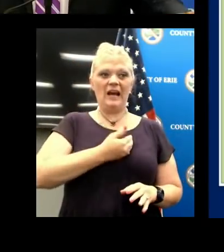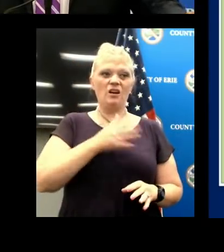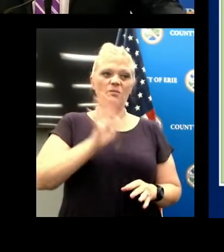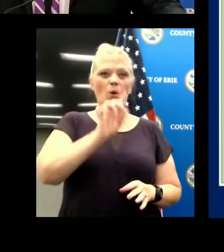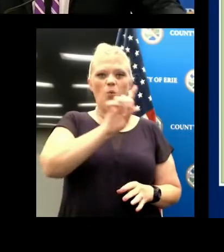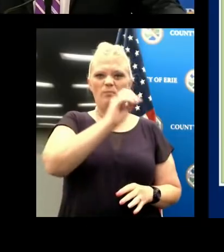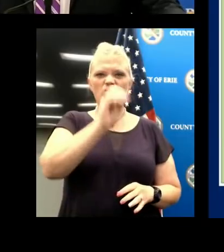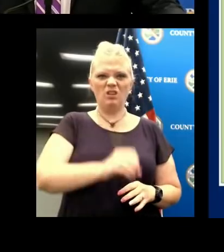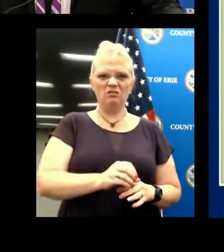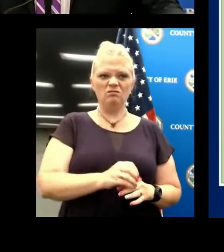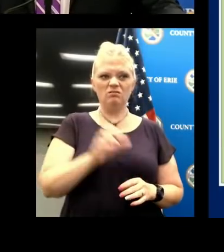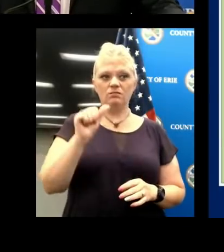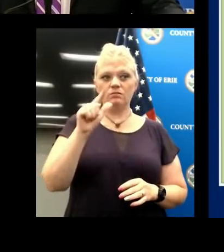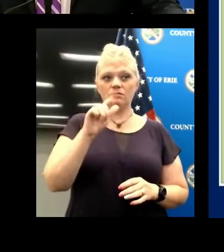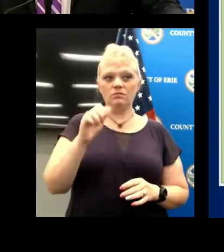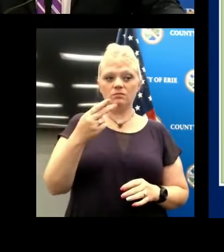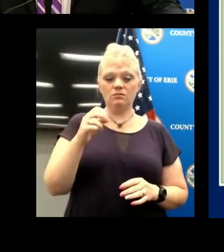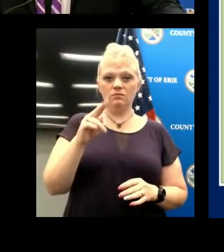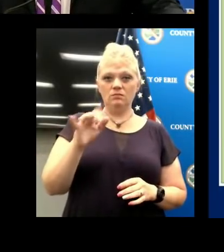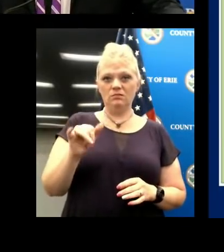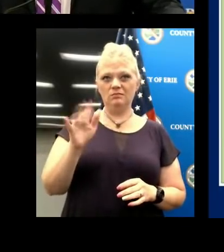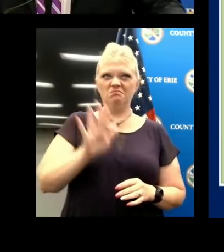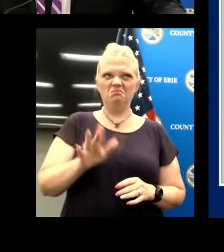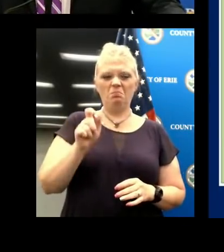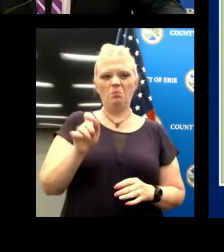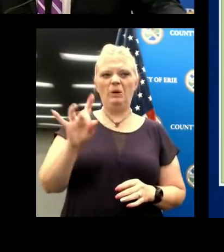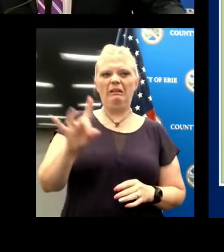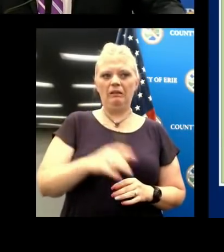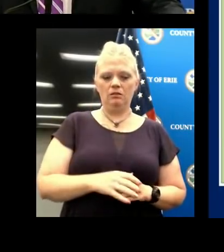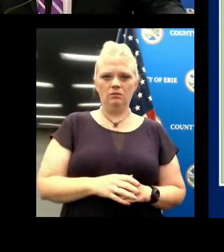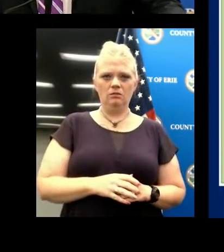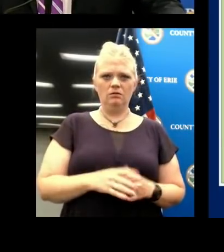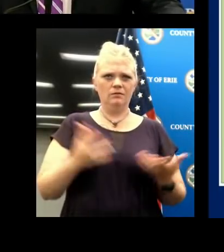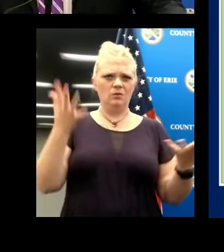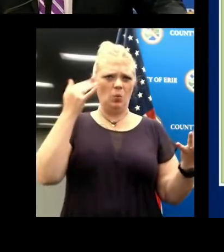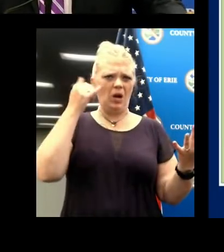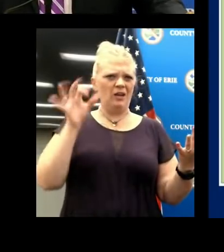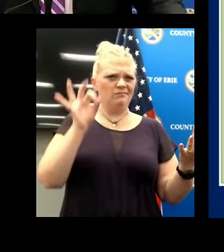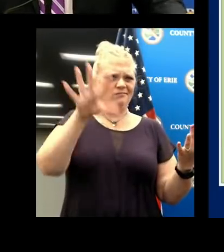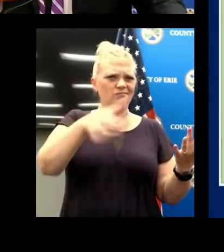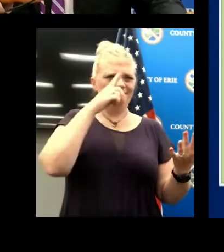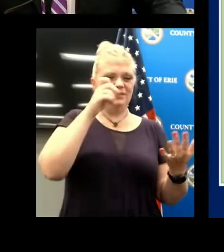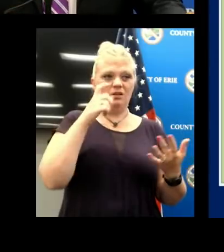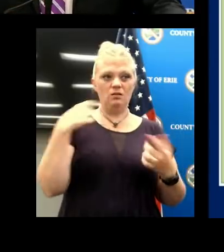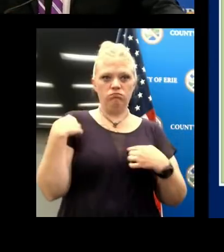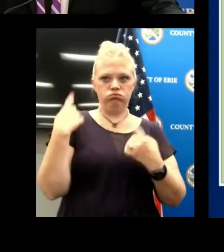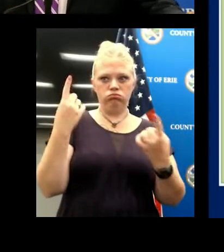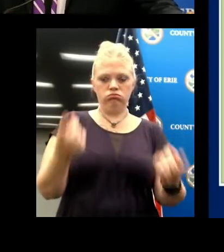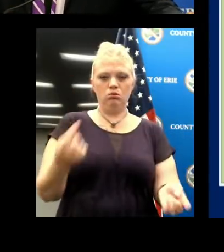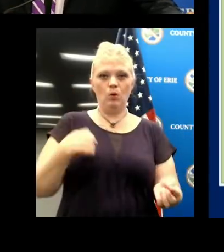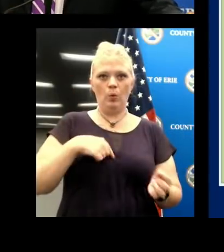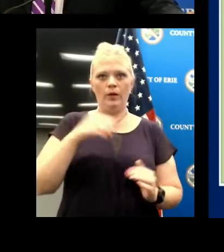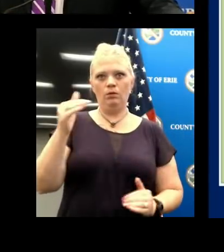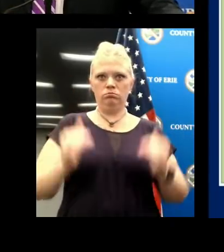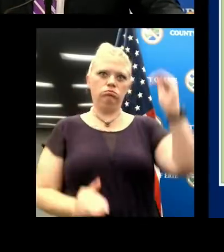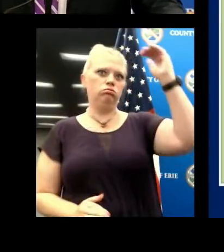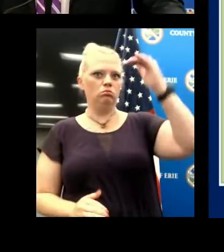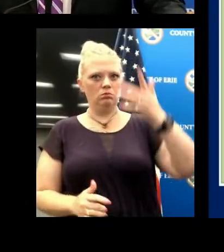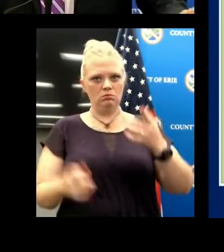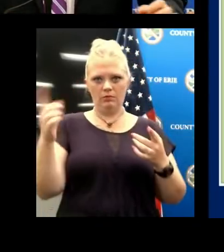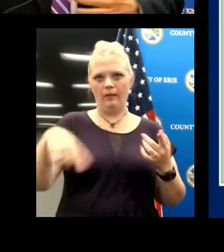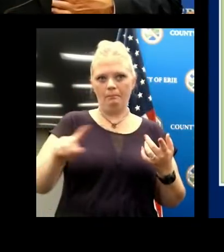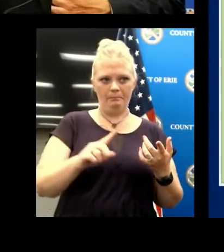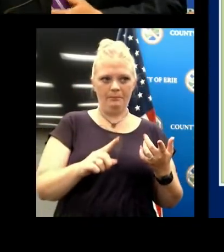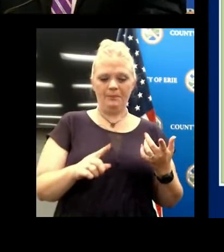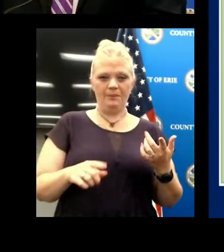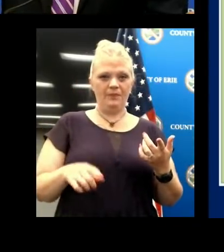1%, and Allegheny County's is about 0.8%. I bring this up because for the longest time we were much higher than all of those. And they've